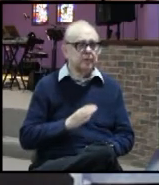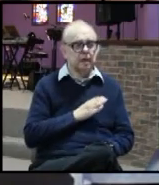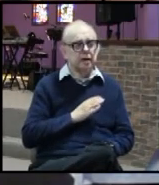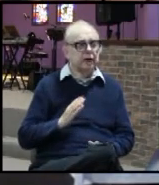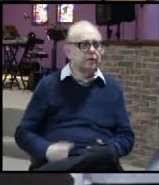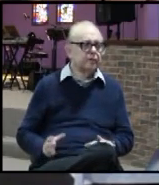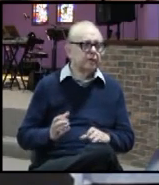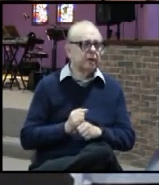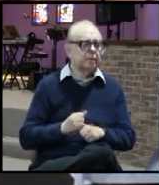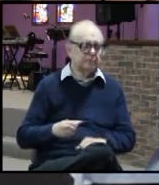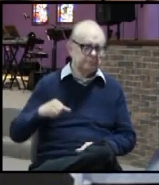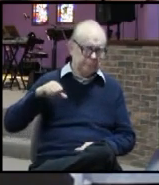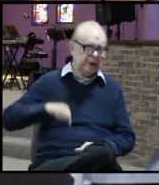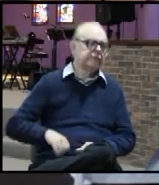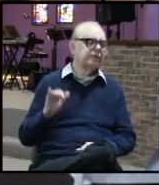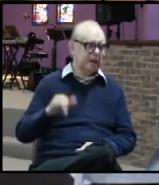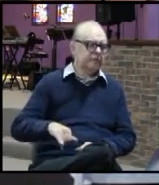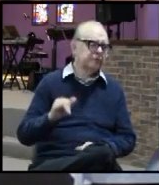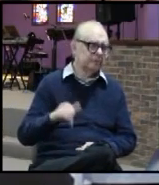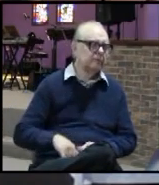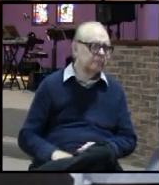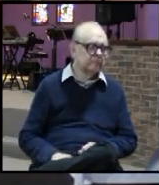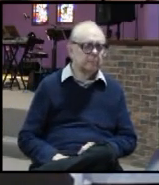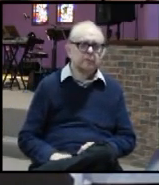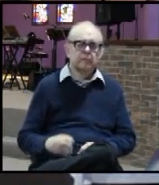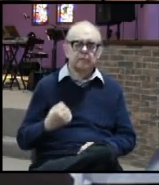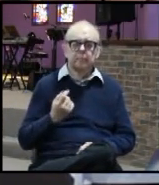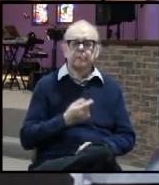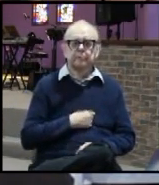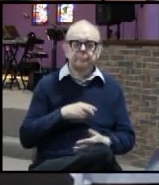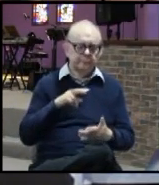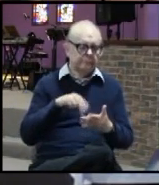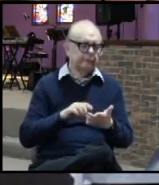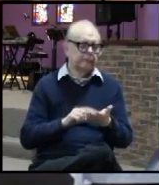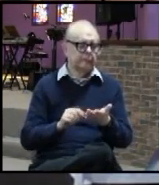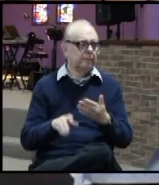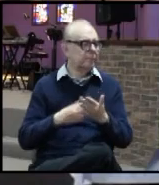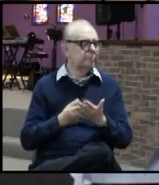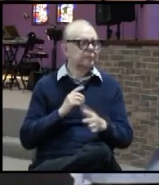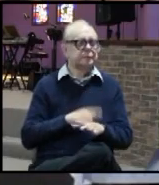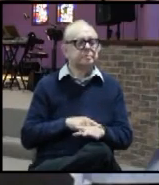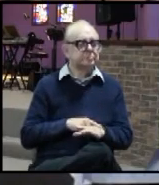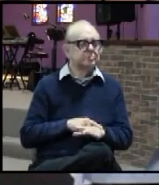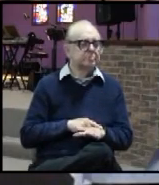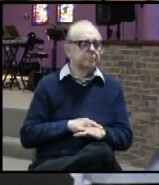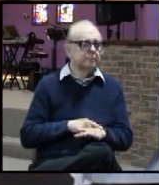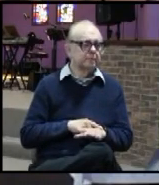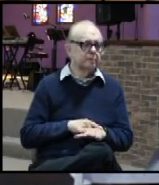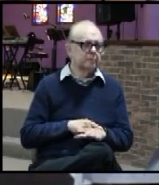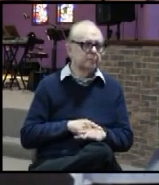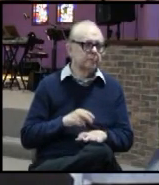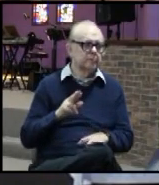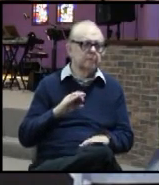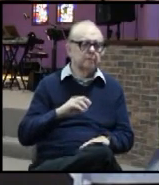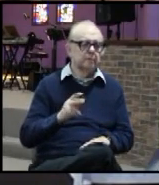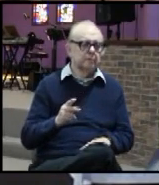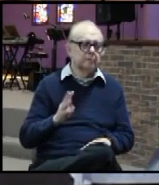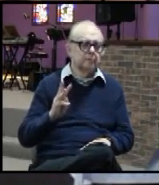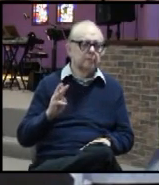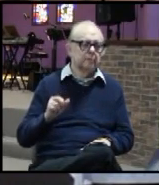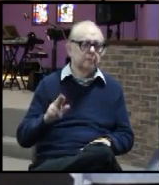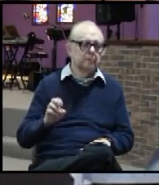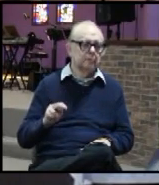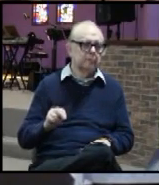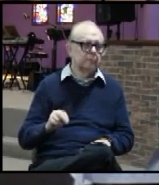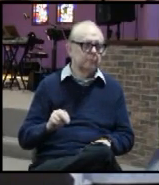depressed? Absolutely. Amen. We're reading it in the newspapers all the time. Rick Warren, who was out in California,